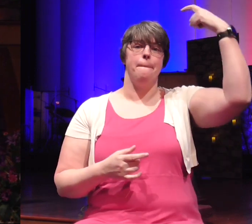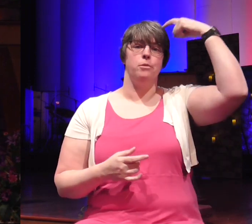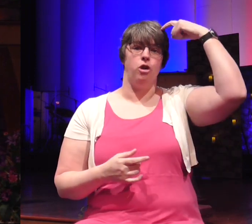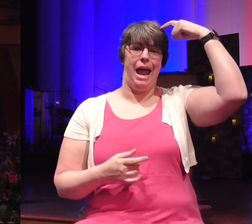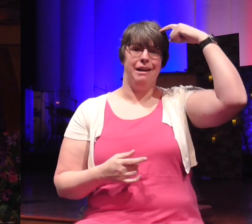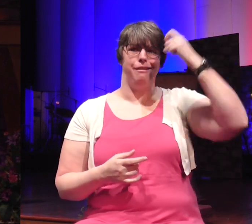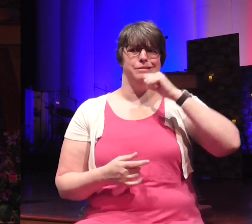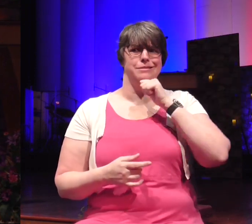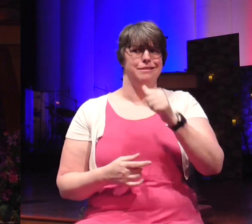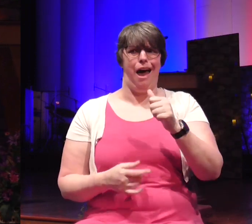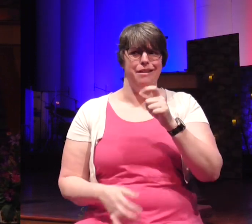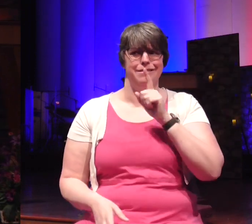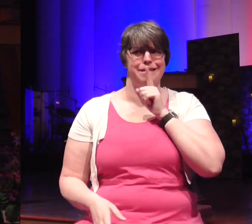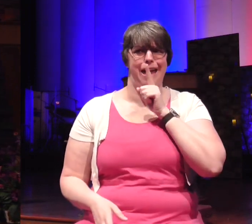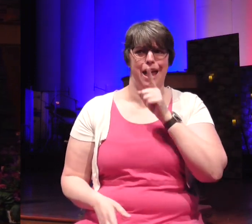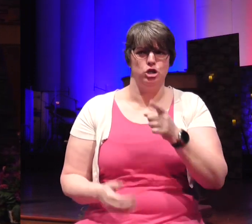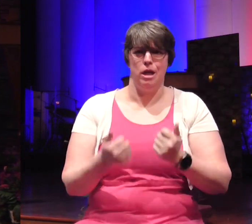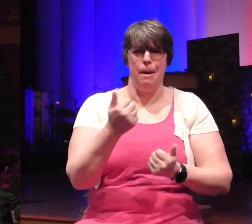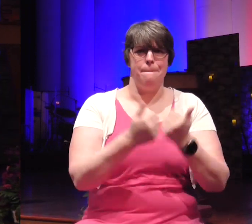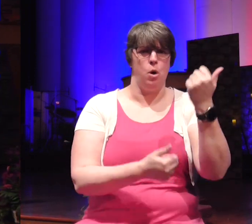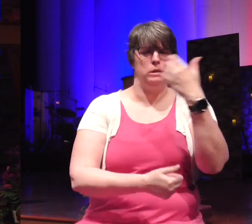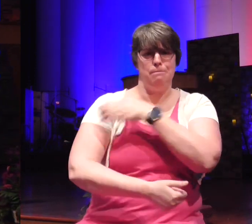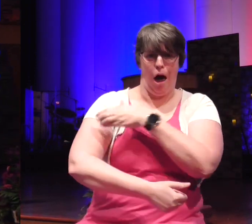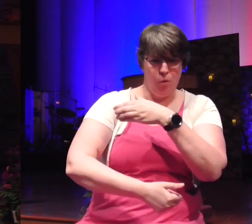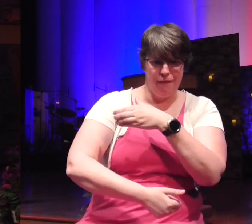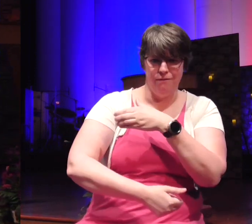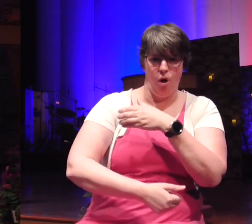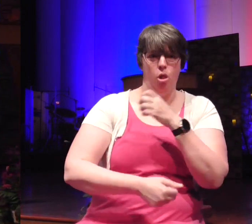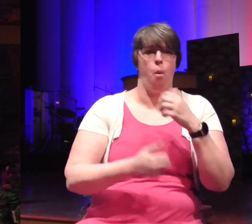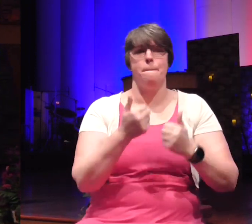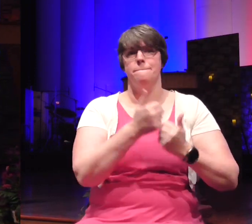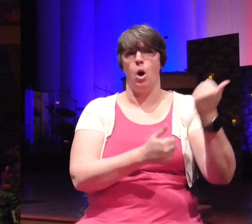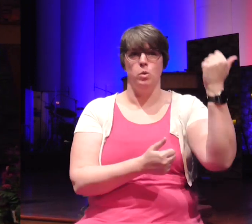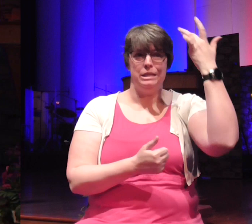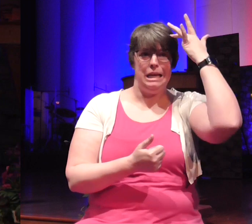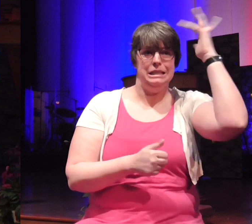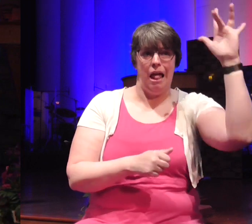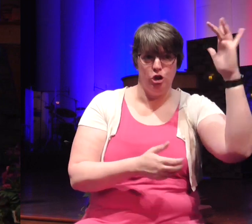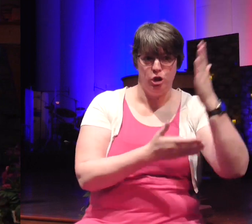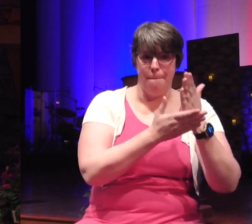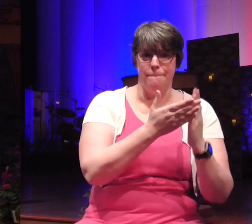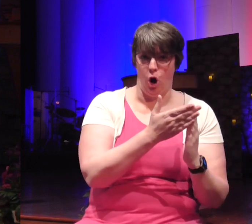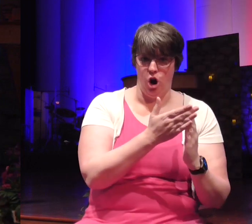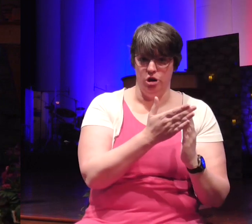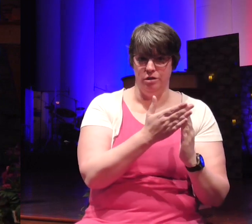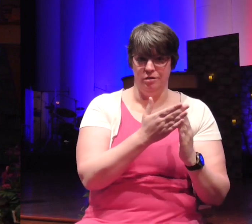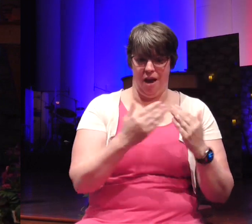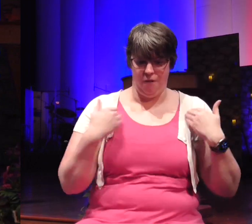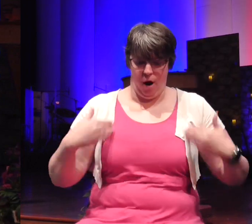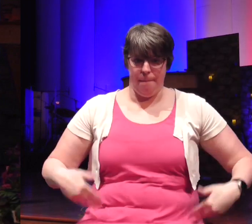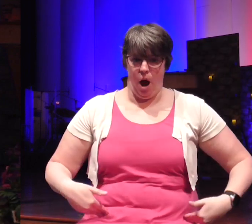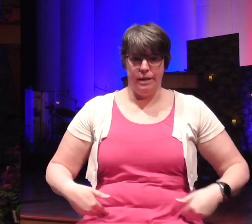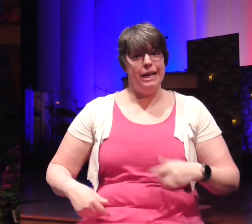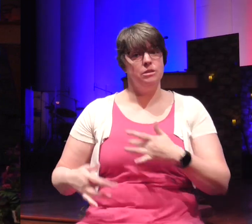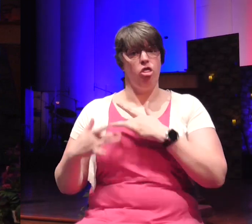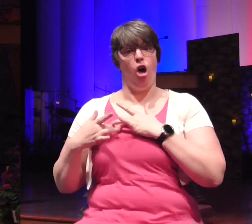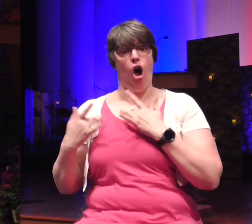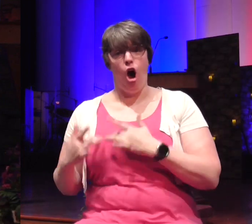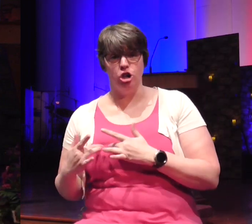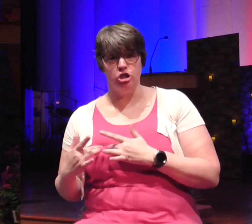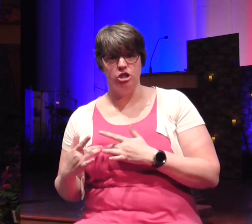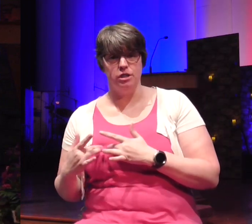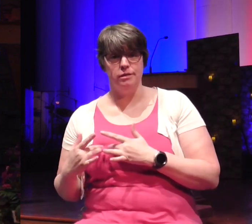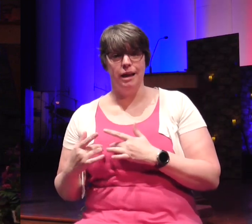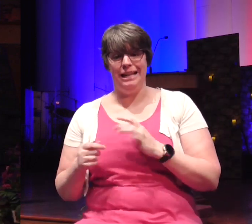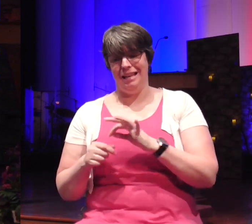not actually the most powerful and intelligent part of our being, our physical being. It is the heart. It is the heart. It's a